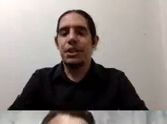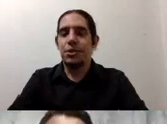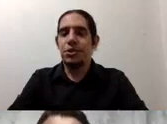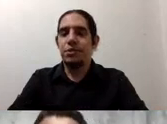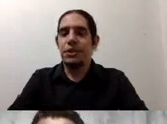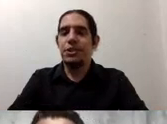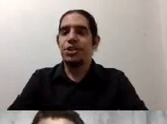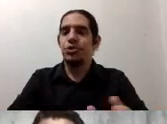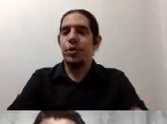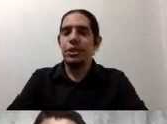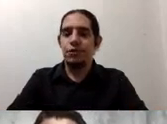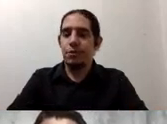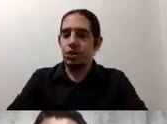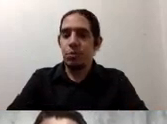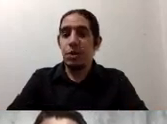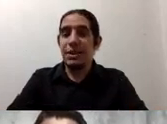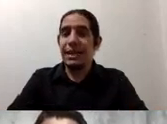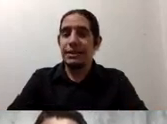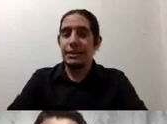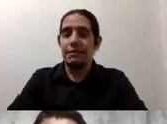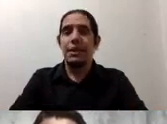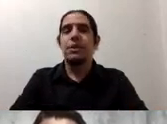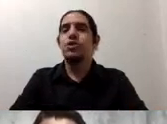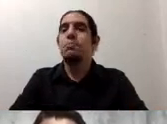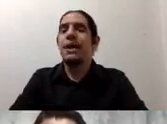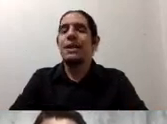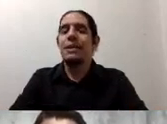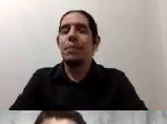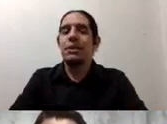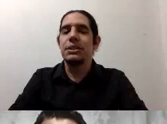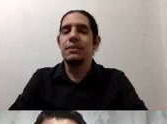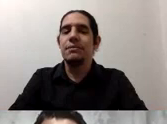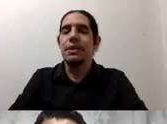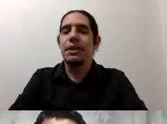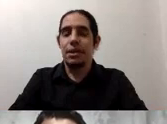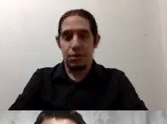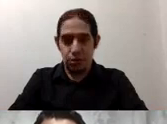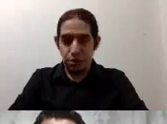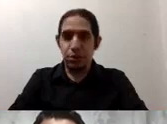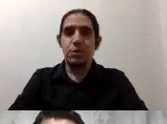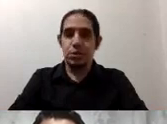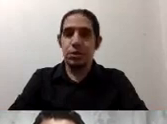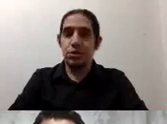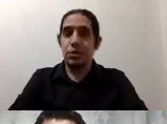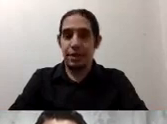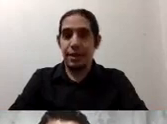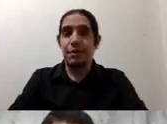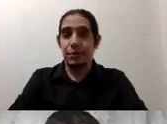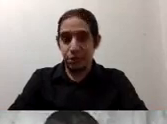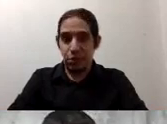the perceptions of teachers range from somewhat negative to mildly positive. Also,